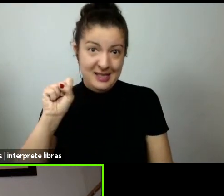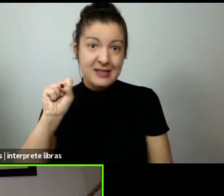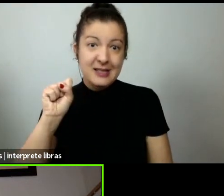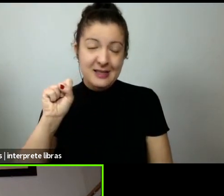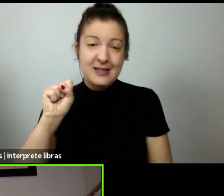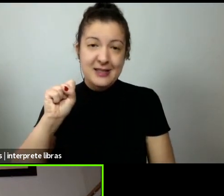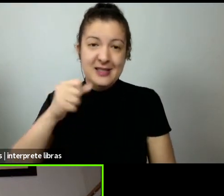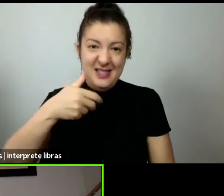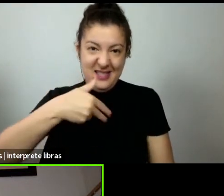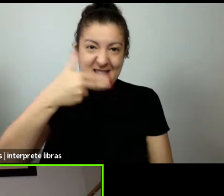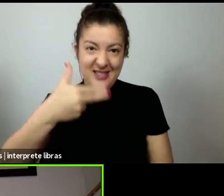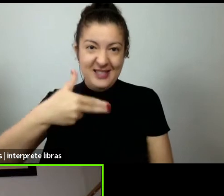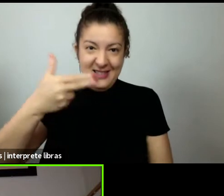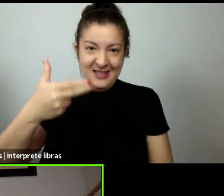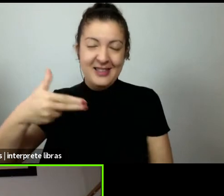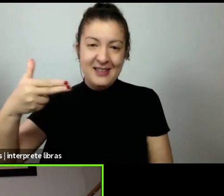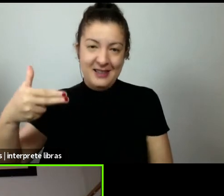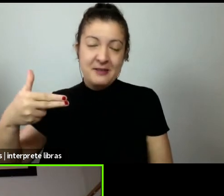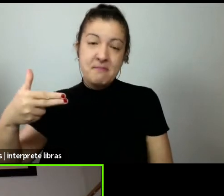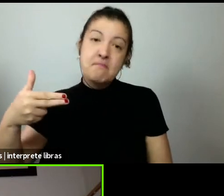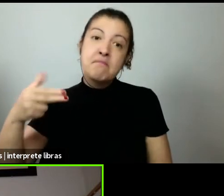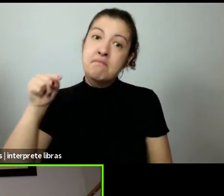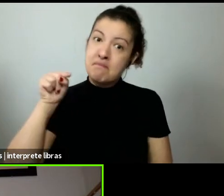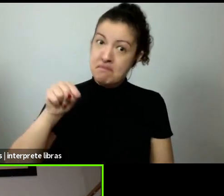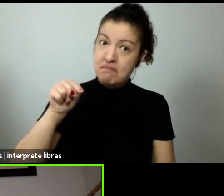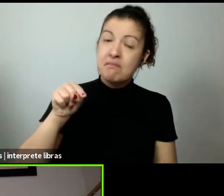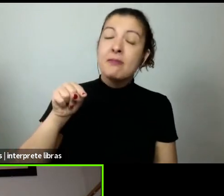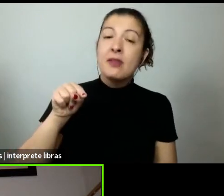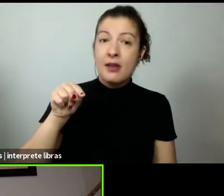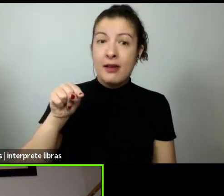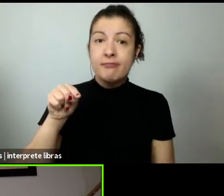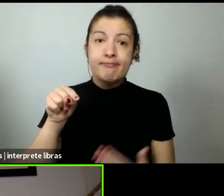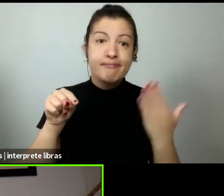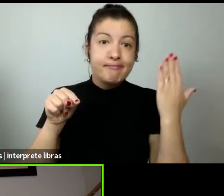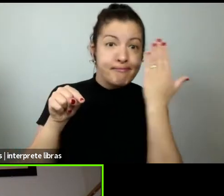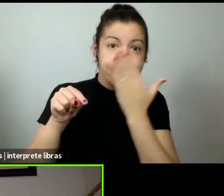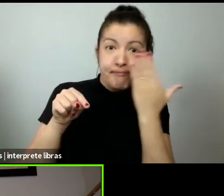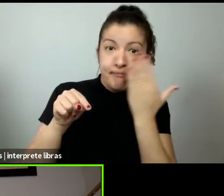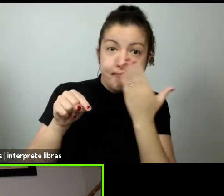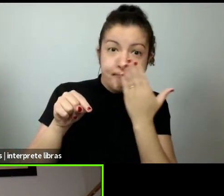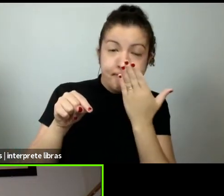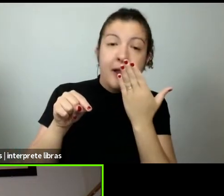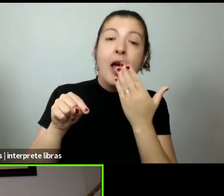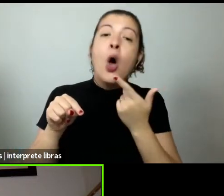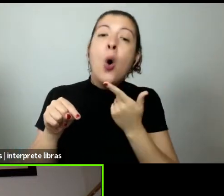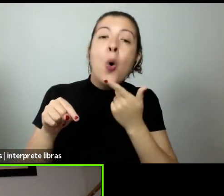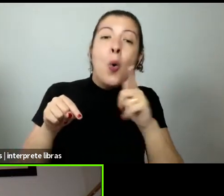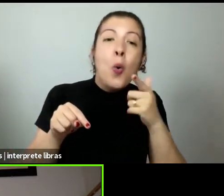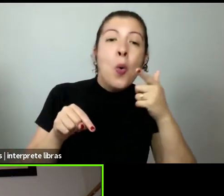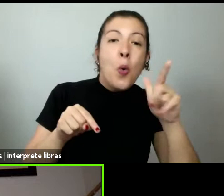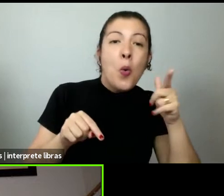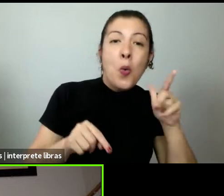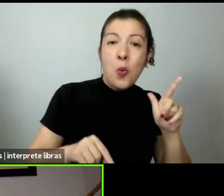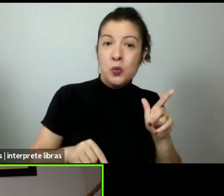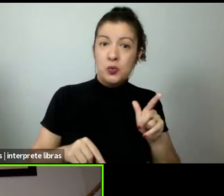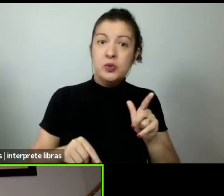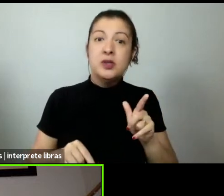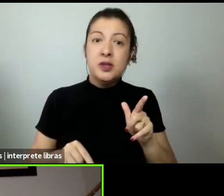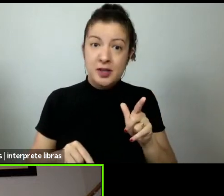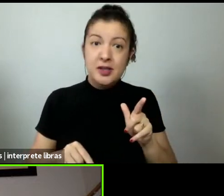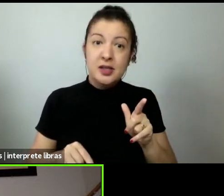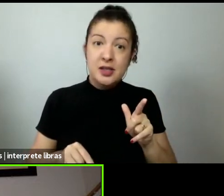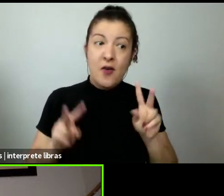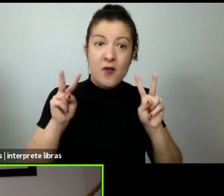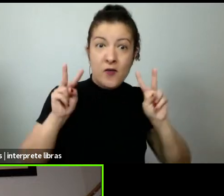other species are needed to really focus on, but also I think it's a case of stories, telling stories. And if